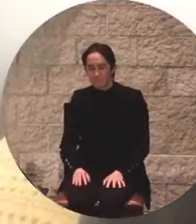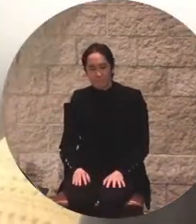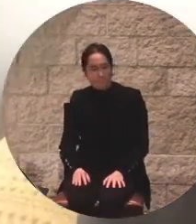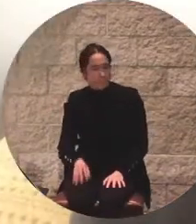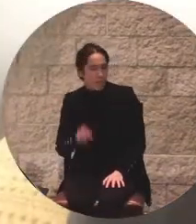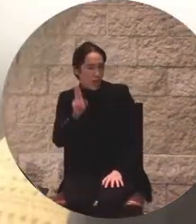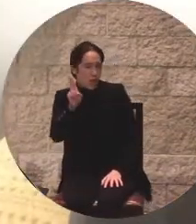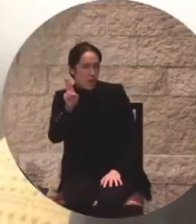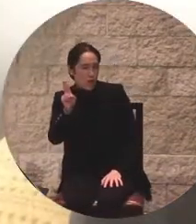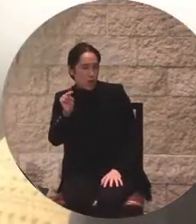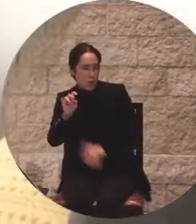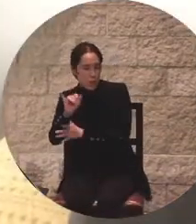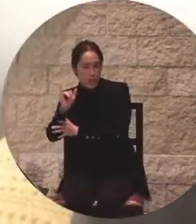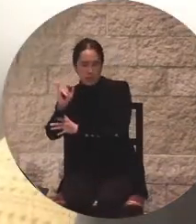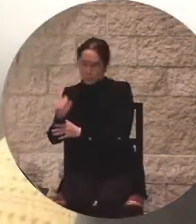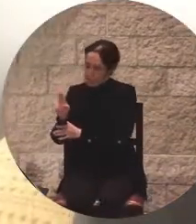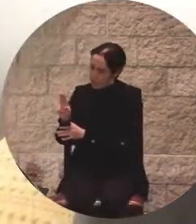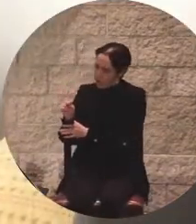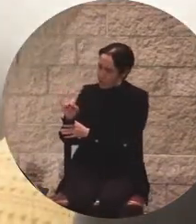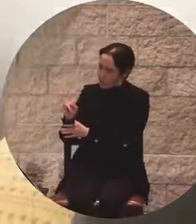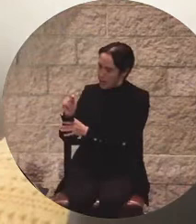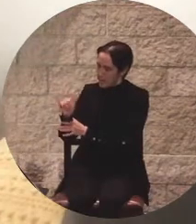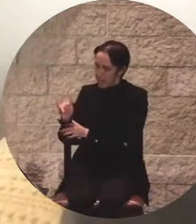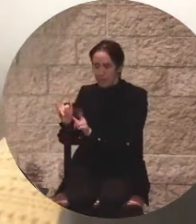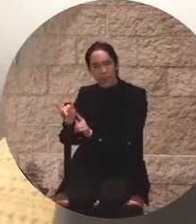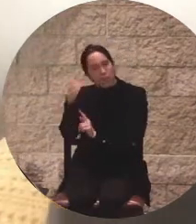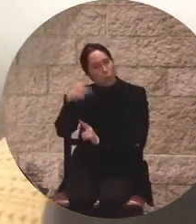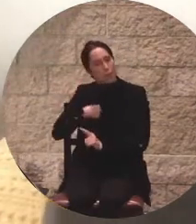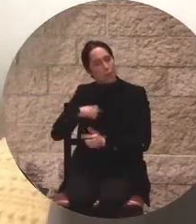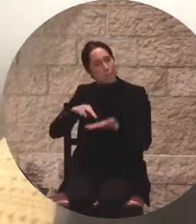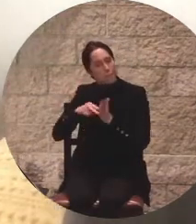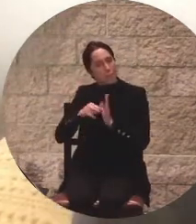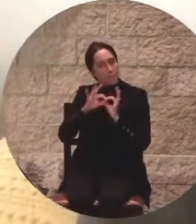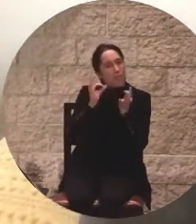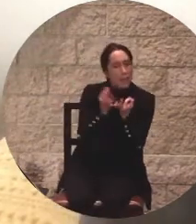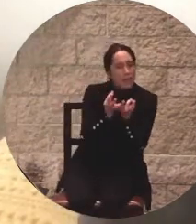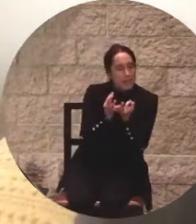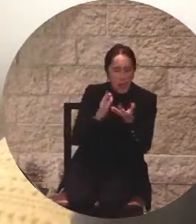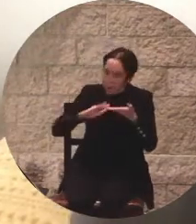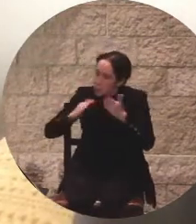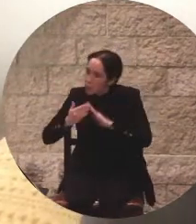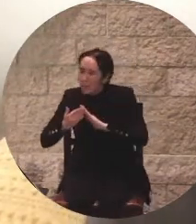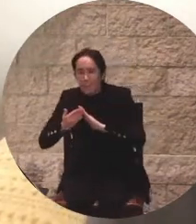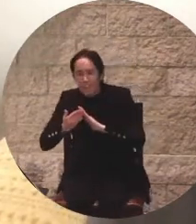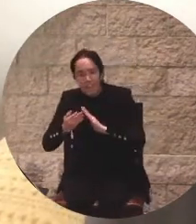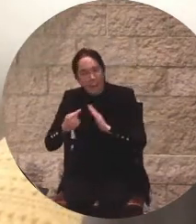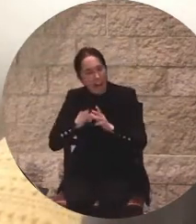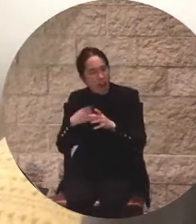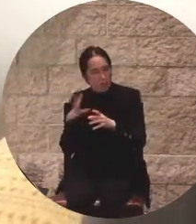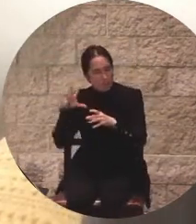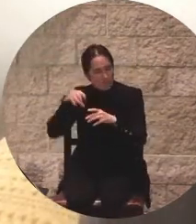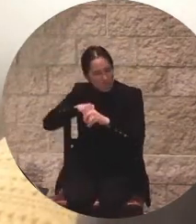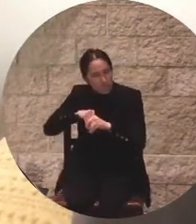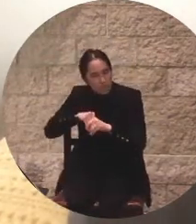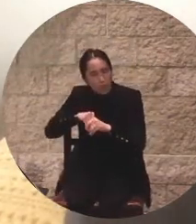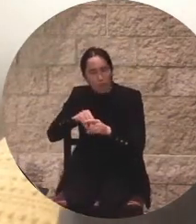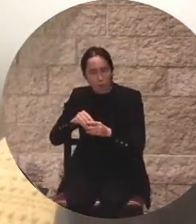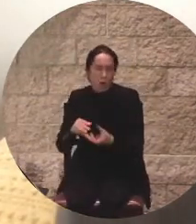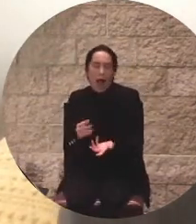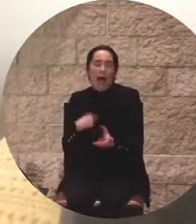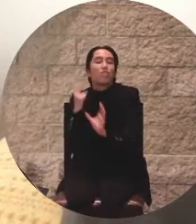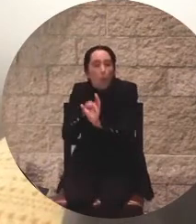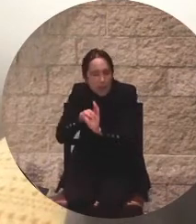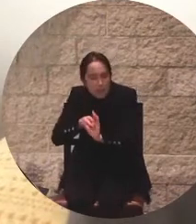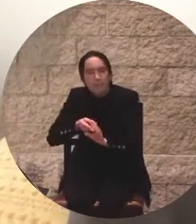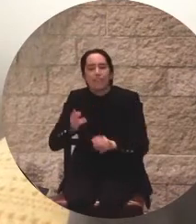Unity to me means family, community. I join the streaming service every week, and I know that